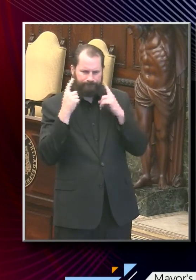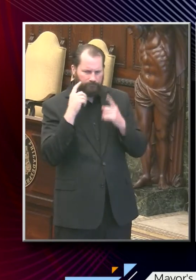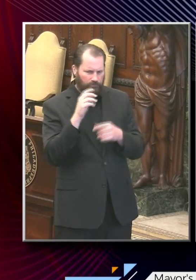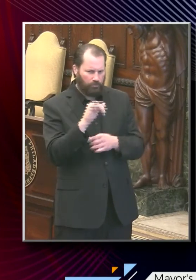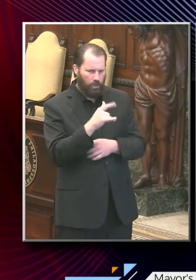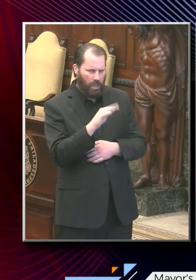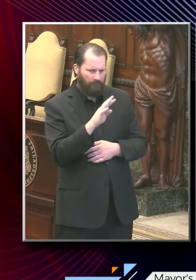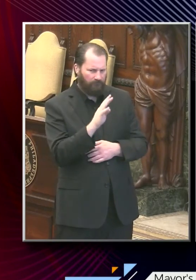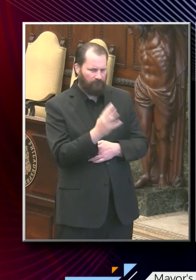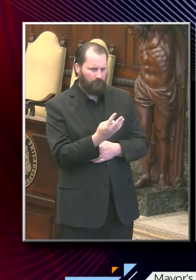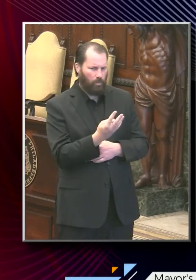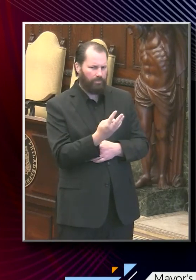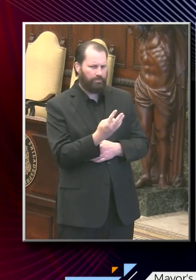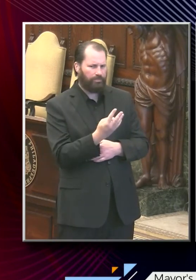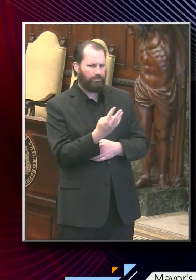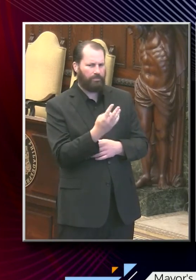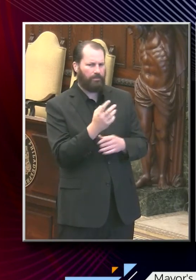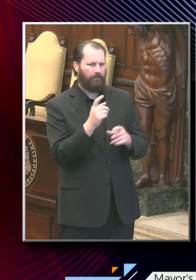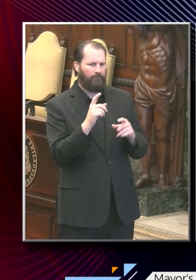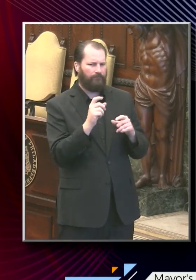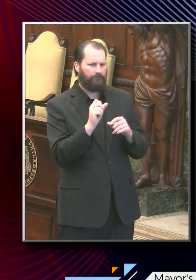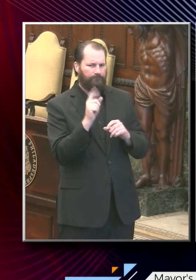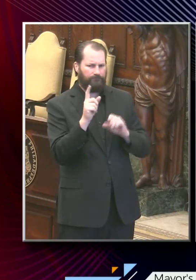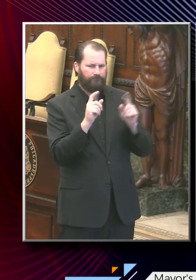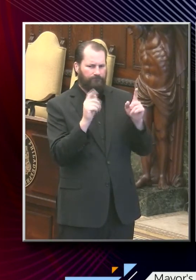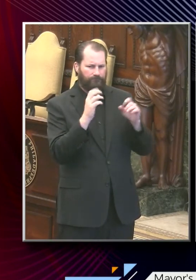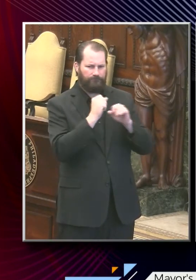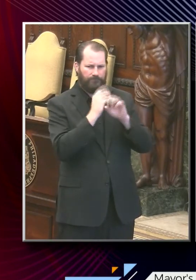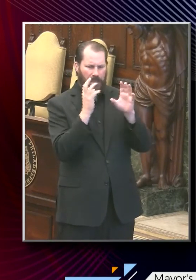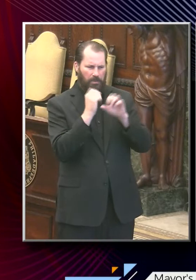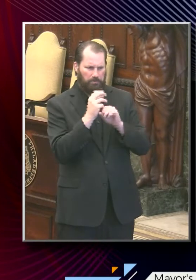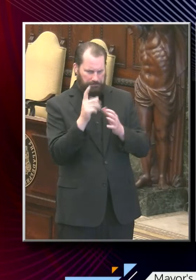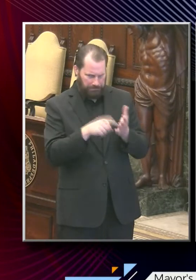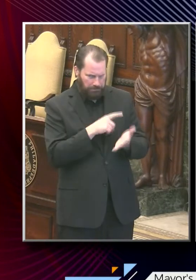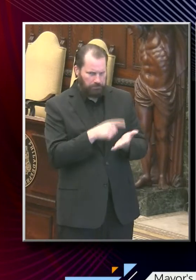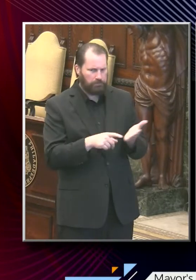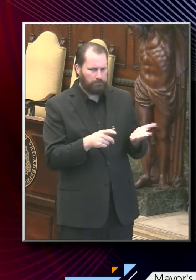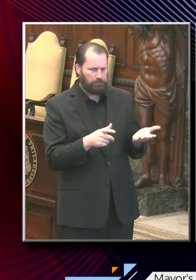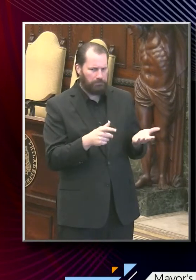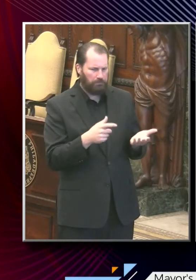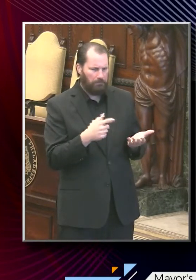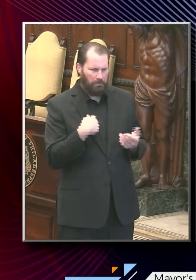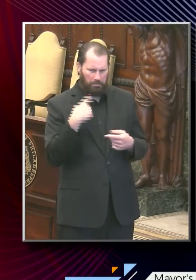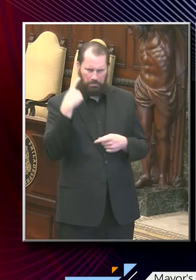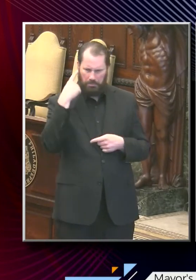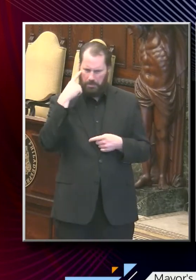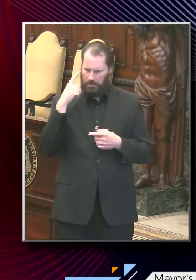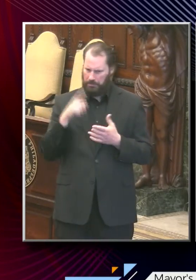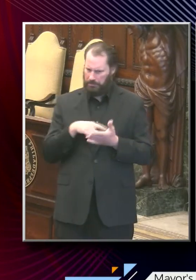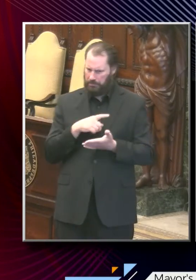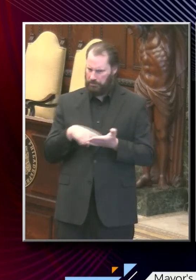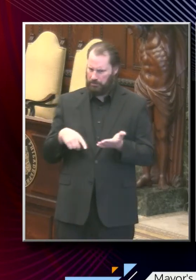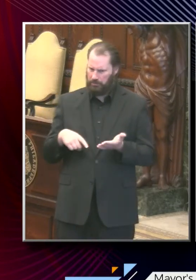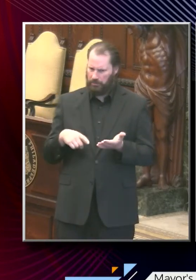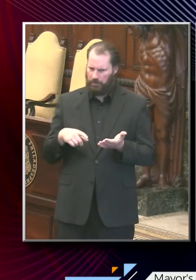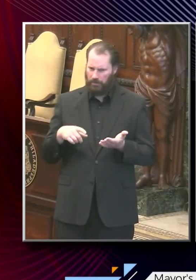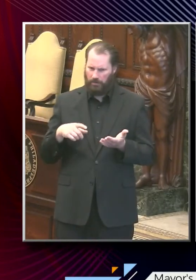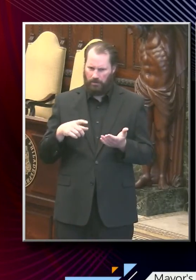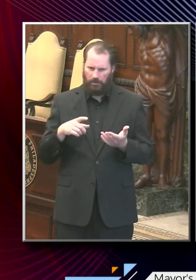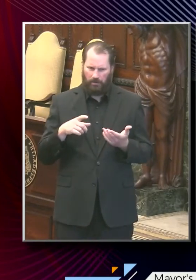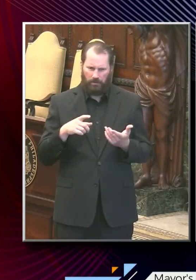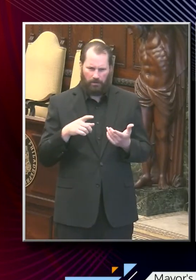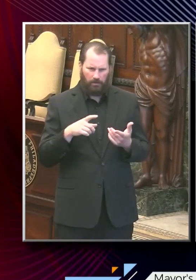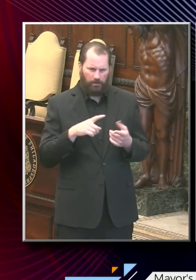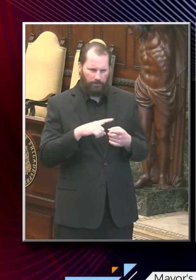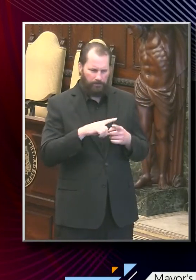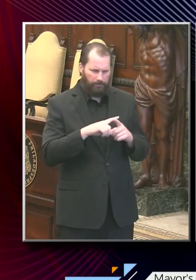Welcome America will be canceled. I thought that was canceled already with the initial Welcome America celebration. Is that not the case? And if so, what was the